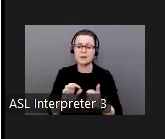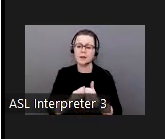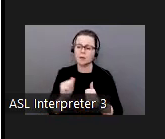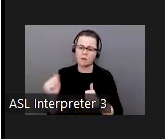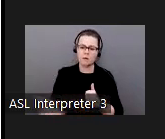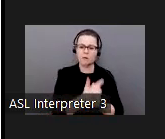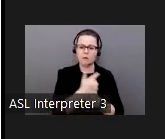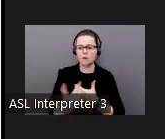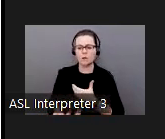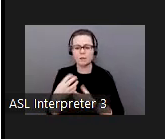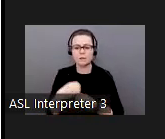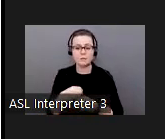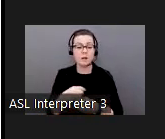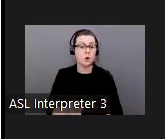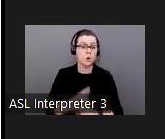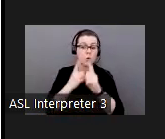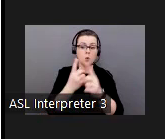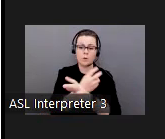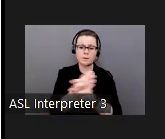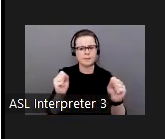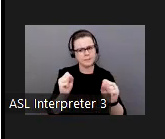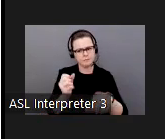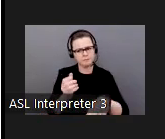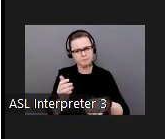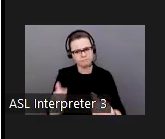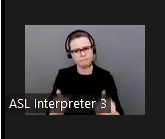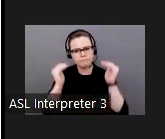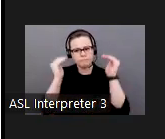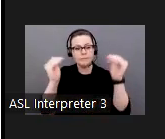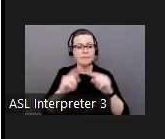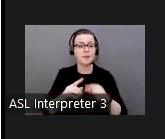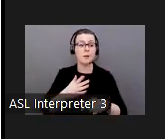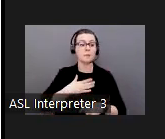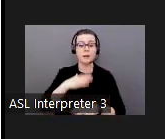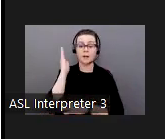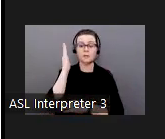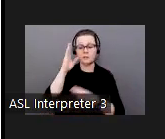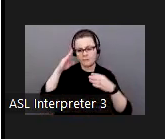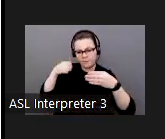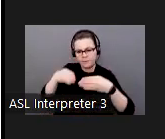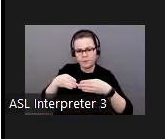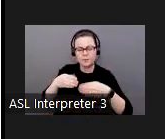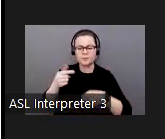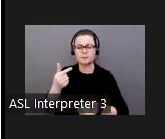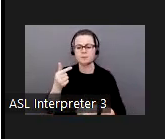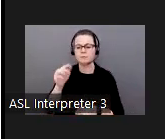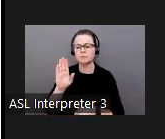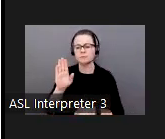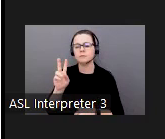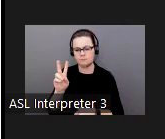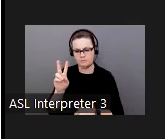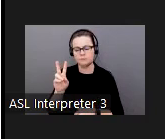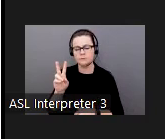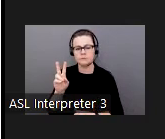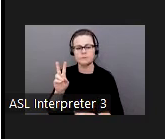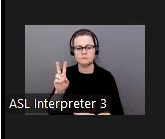safety. But for the purpose of my presentation, this is where I'm starting from, gender-based violence. I am focused on sort